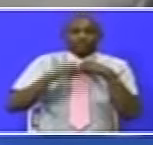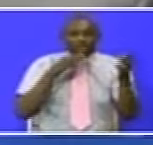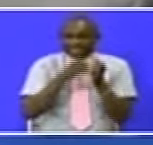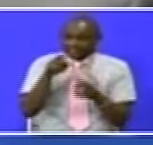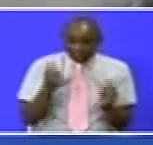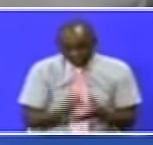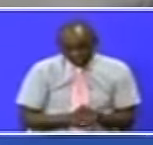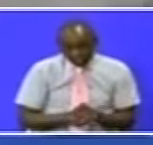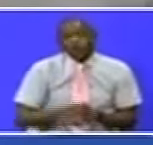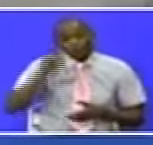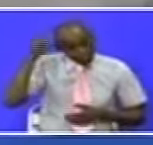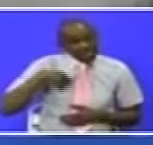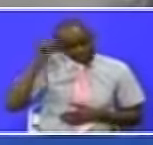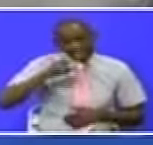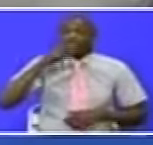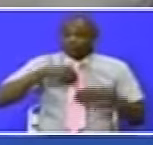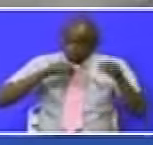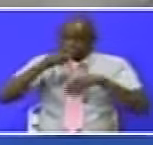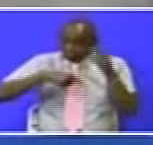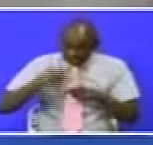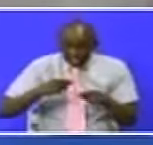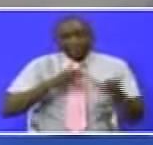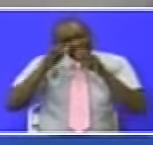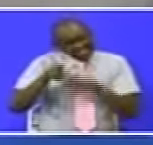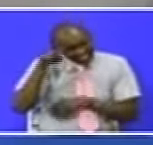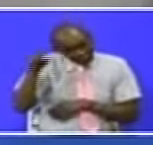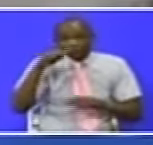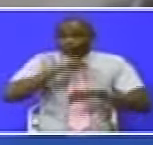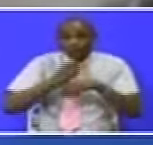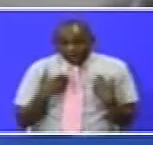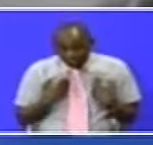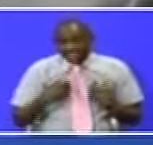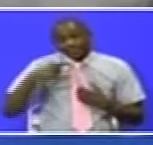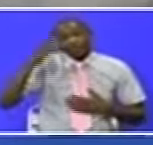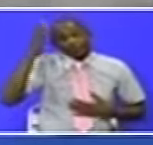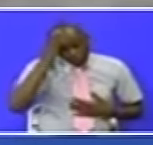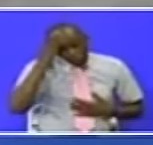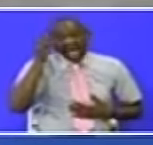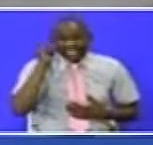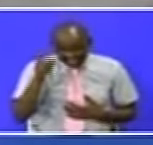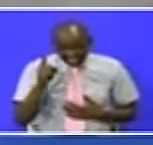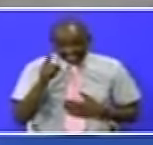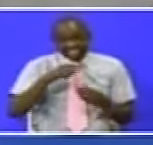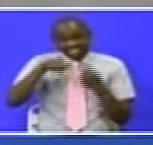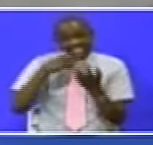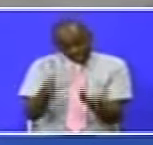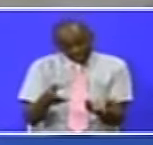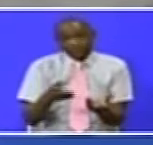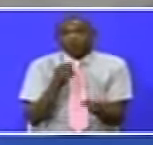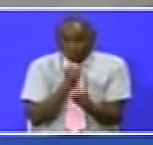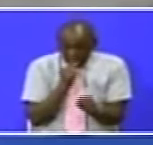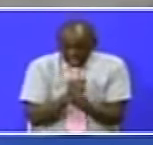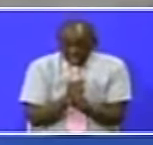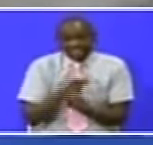are procedures that you must follow. Managers have been to school. They know and understand the charter that operates in